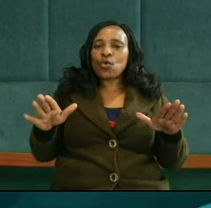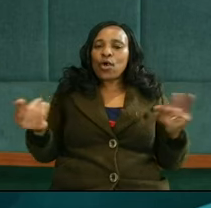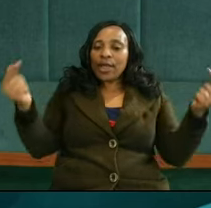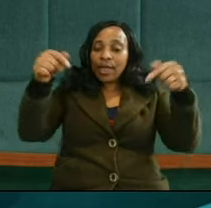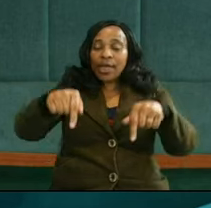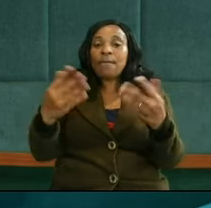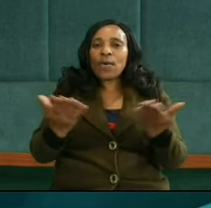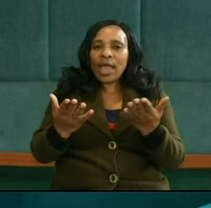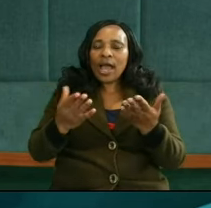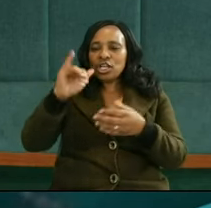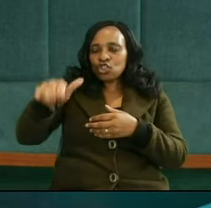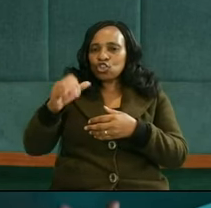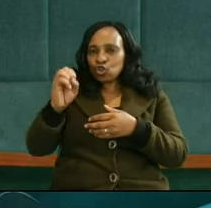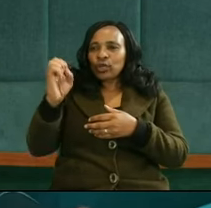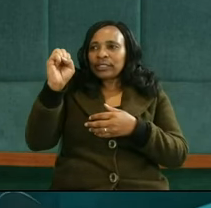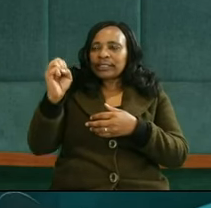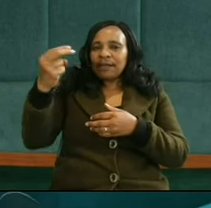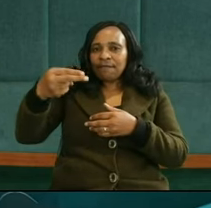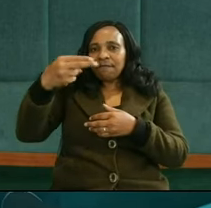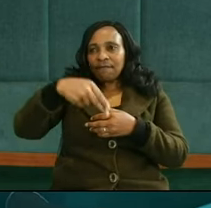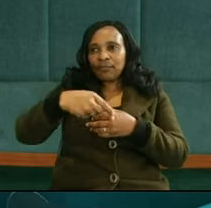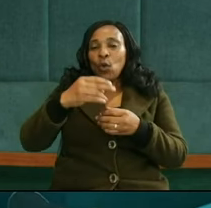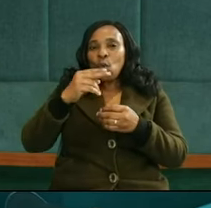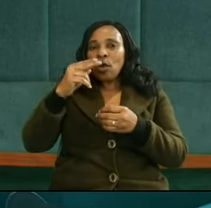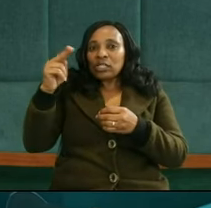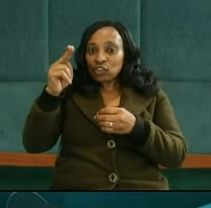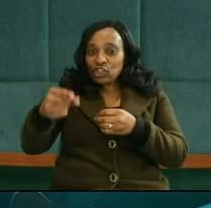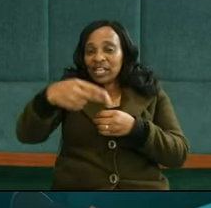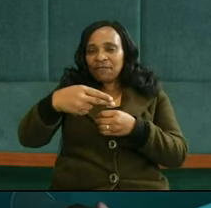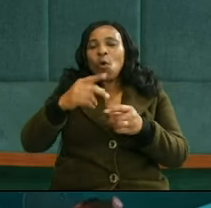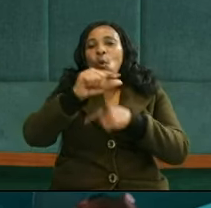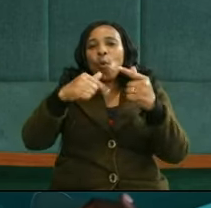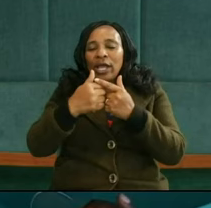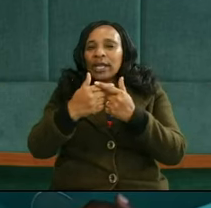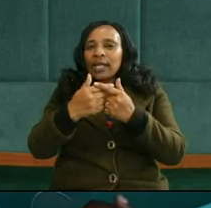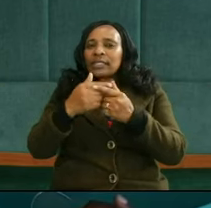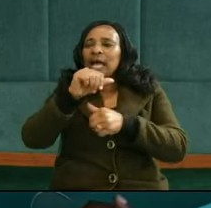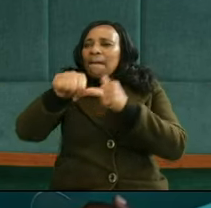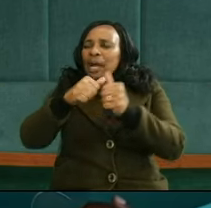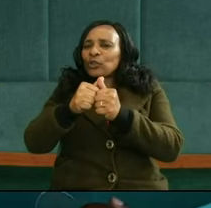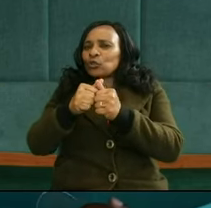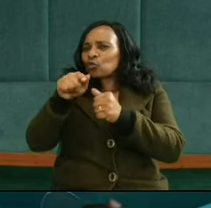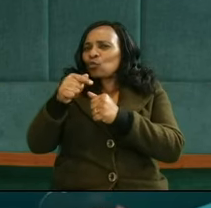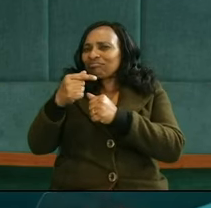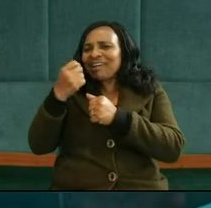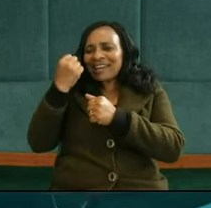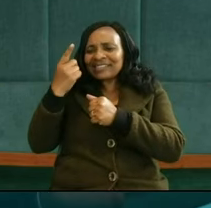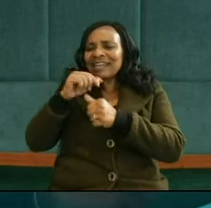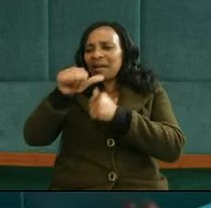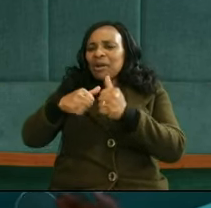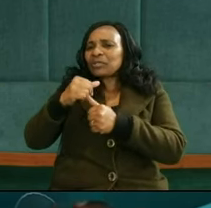to Joseph when he was about to dump Mary, on understanding that Mary